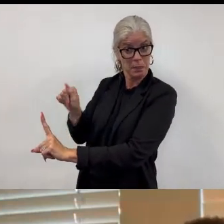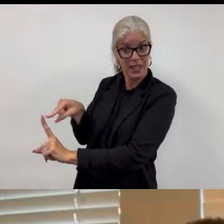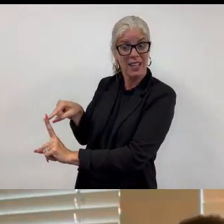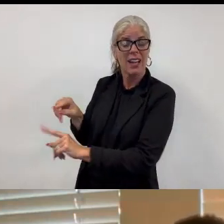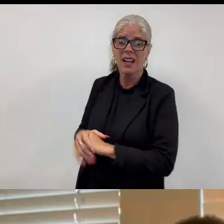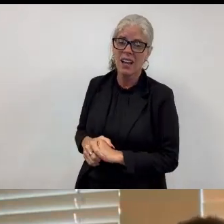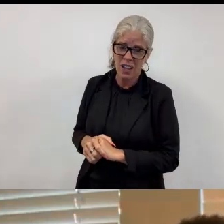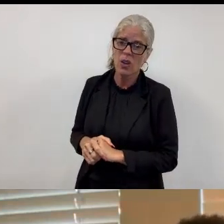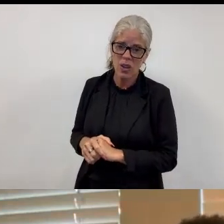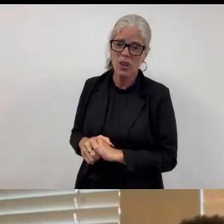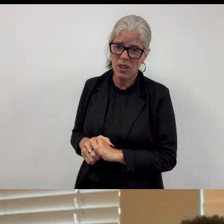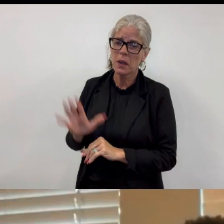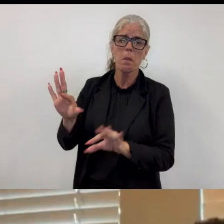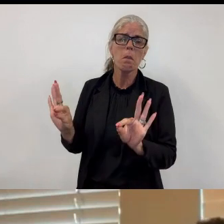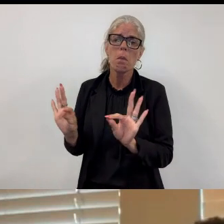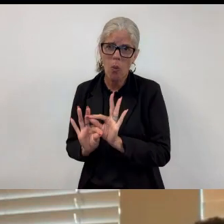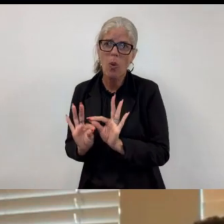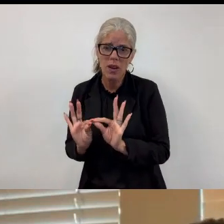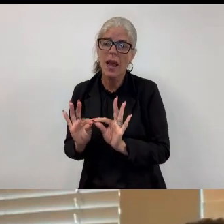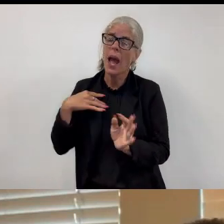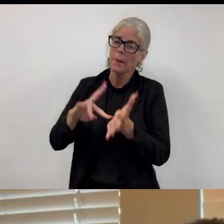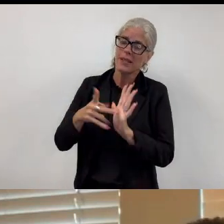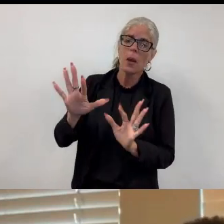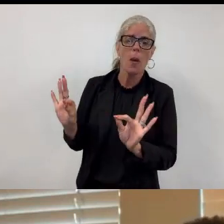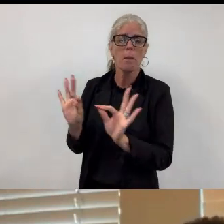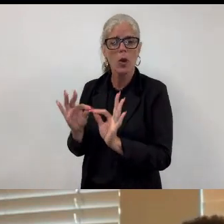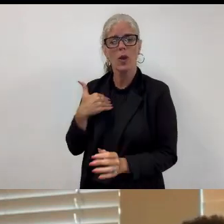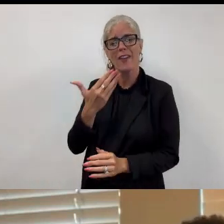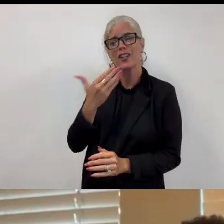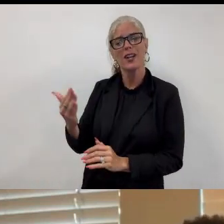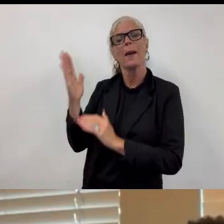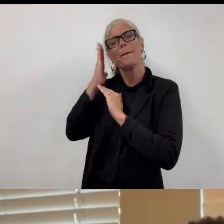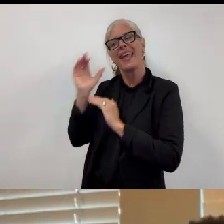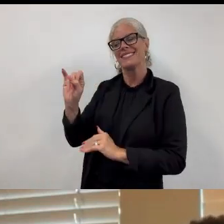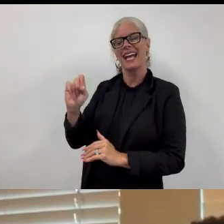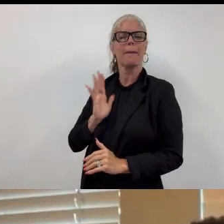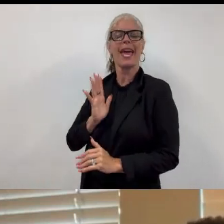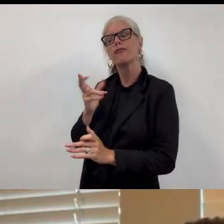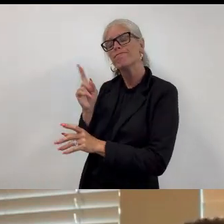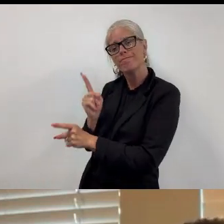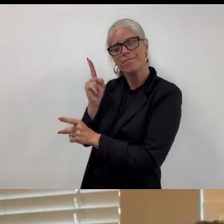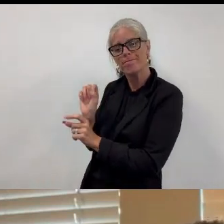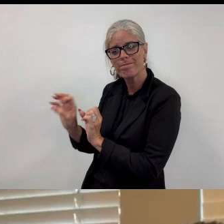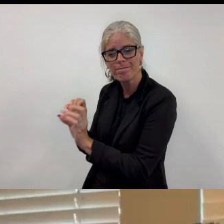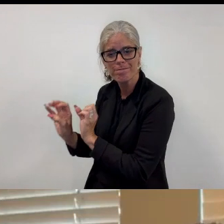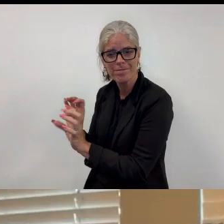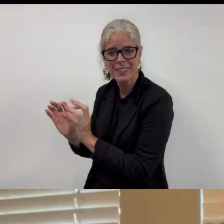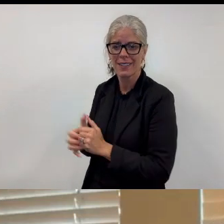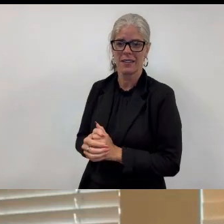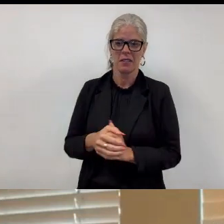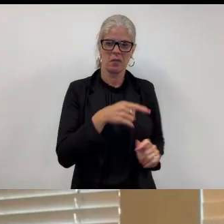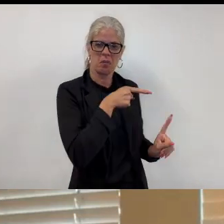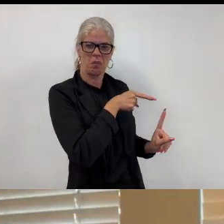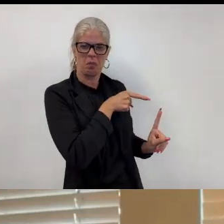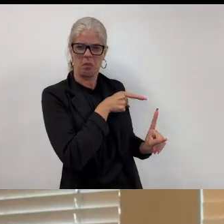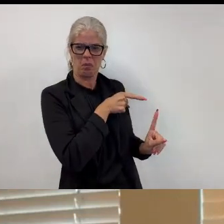it is so useful and so meaningful to just have that bedside manner and that patience and that awareness that, hey, if they're